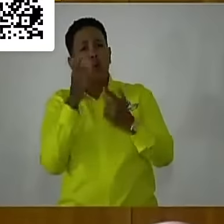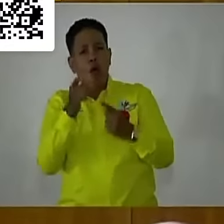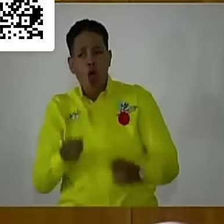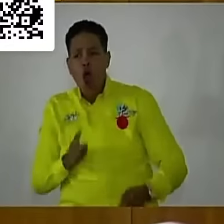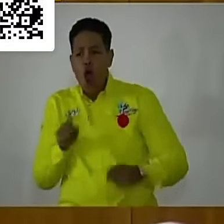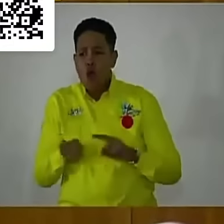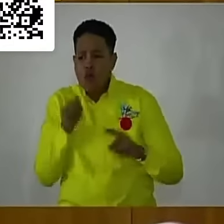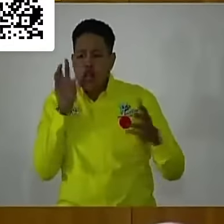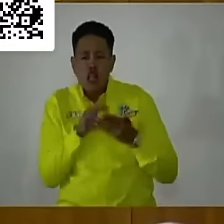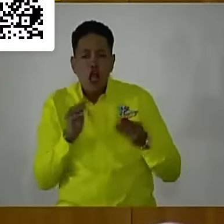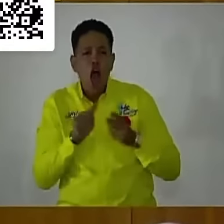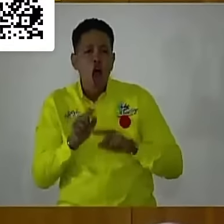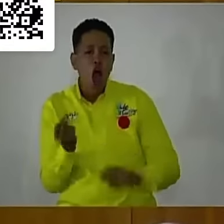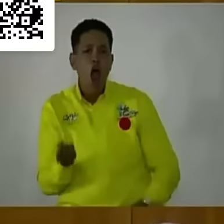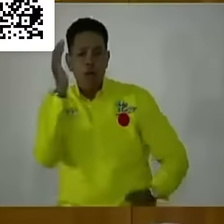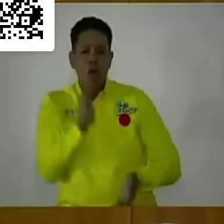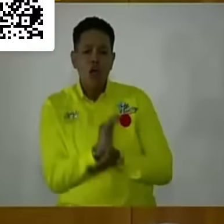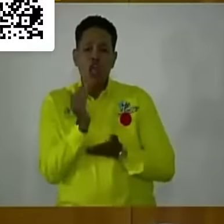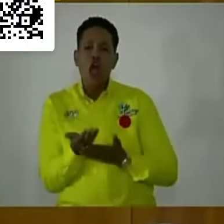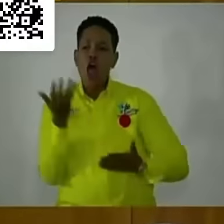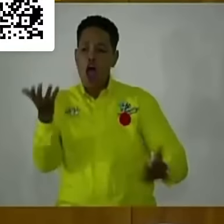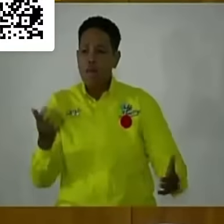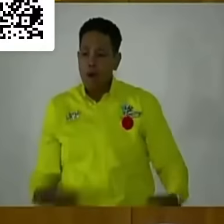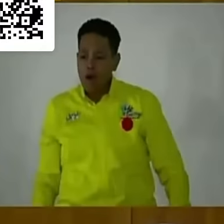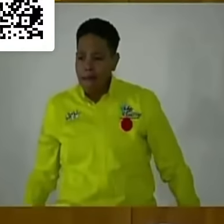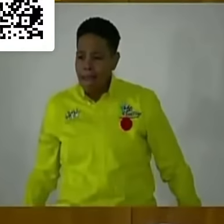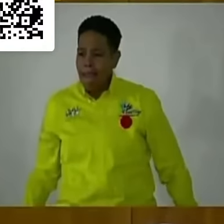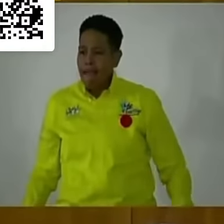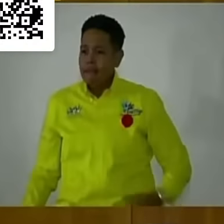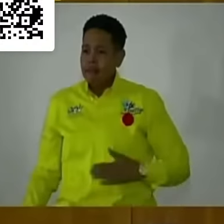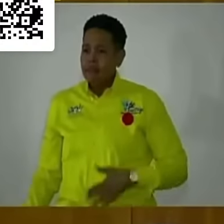talk about the amount, bro,